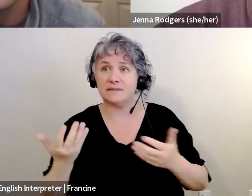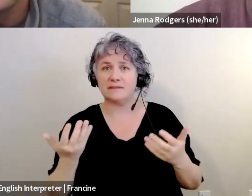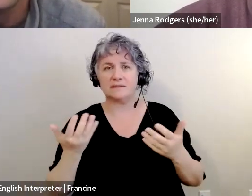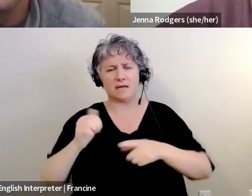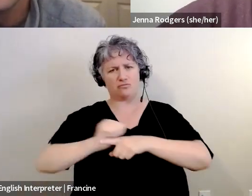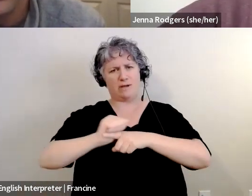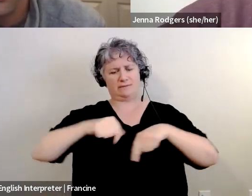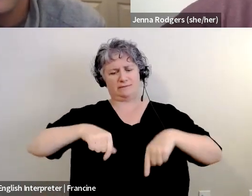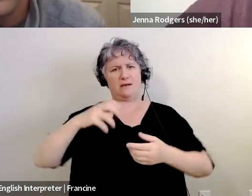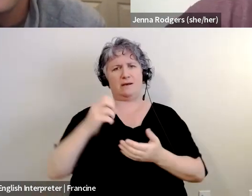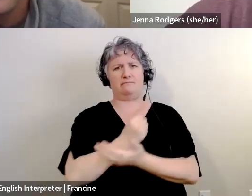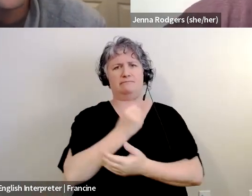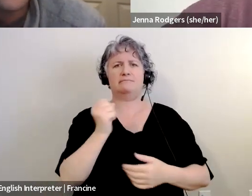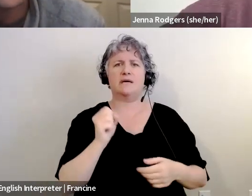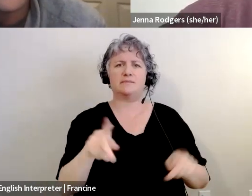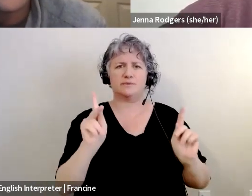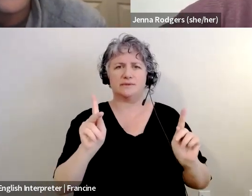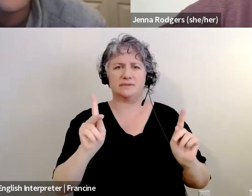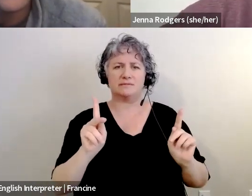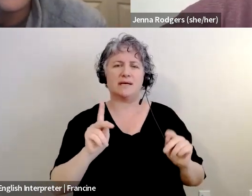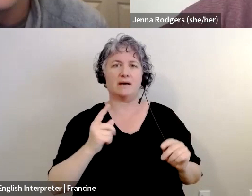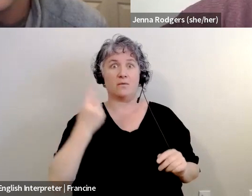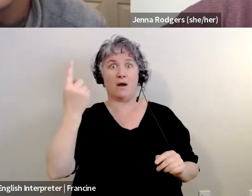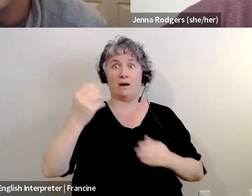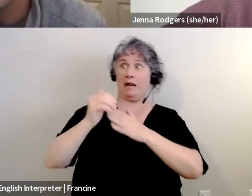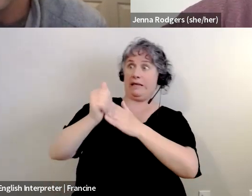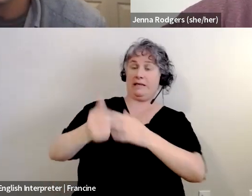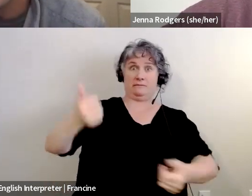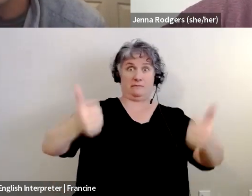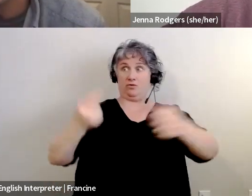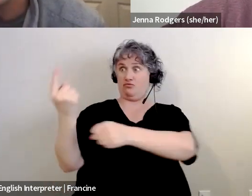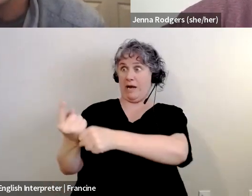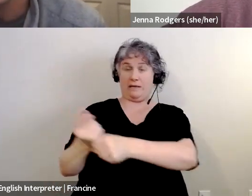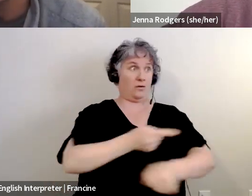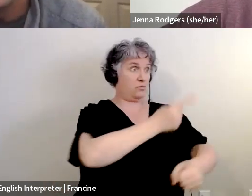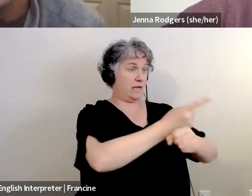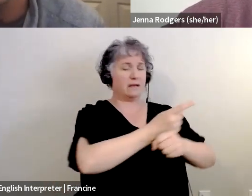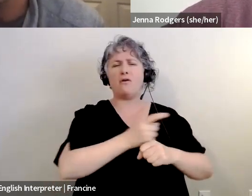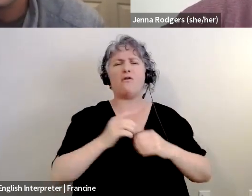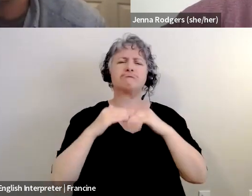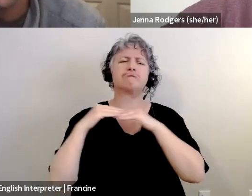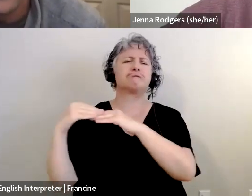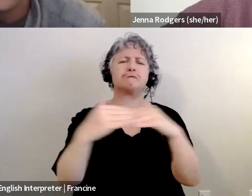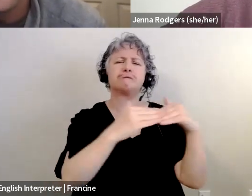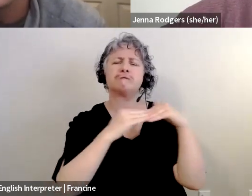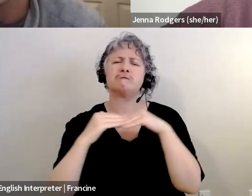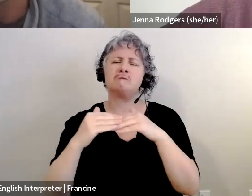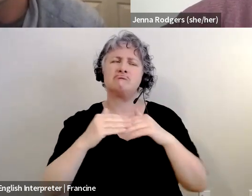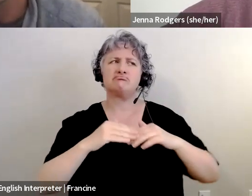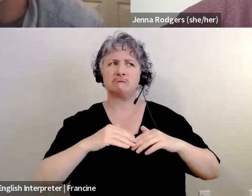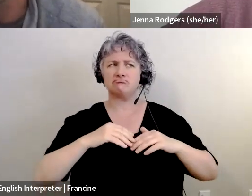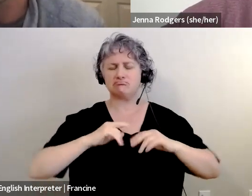to this. This impacts all of us, and it starts with us again taking care of ourselves, checking in, being aware of our